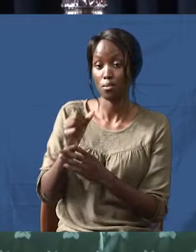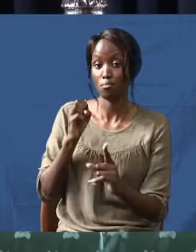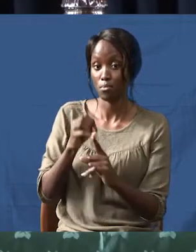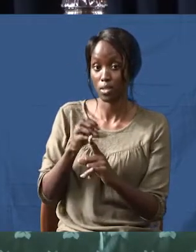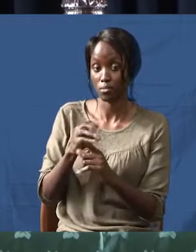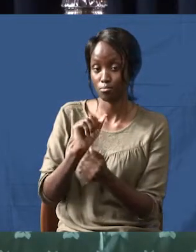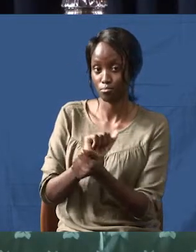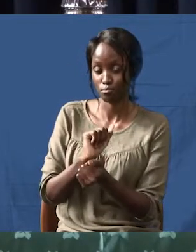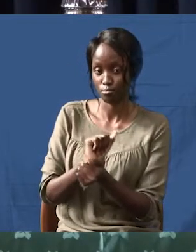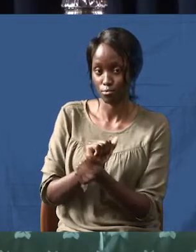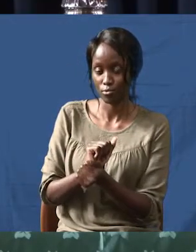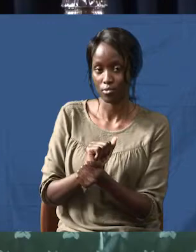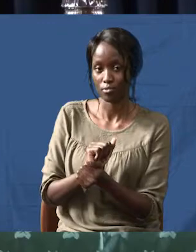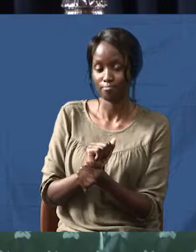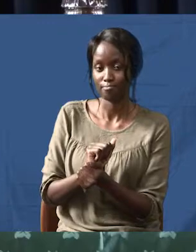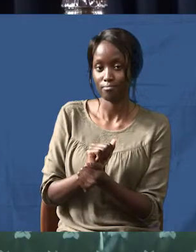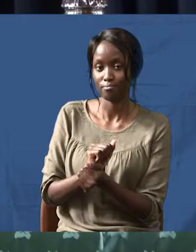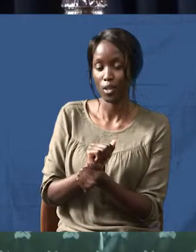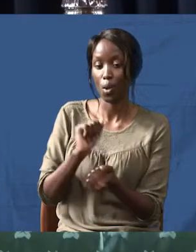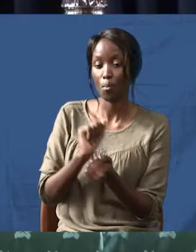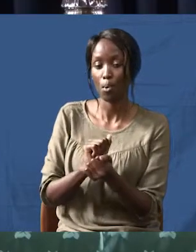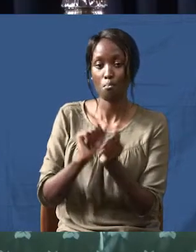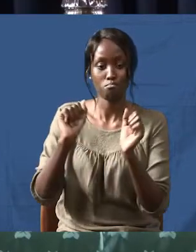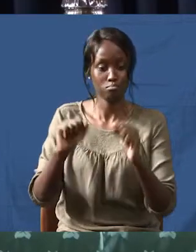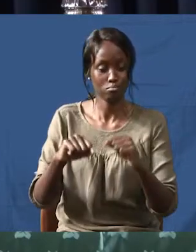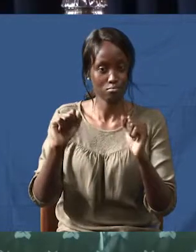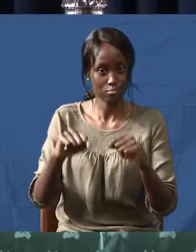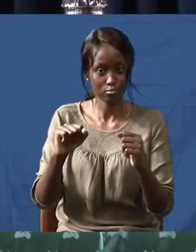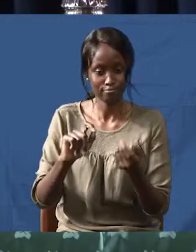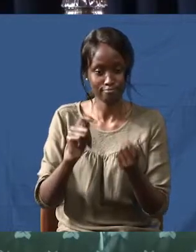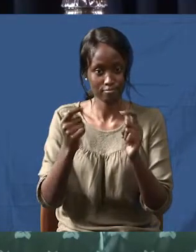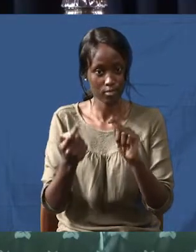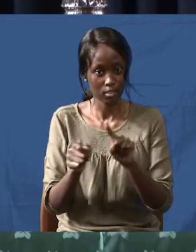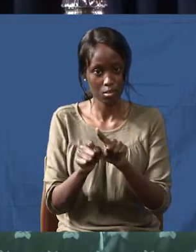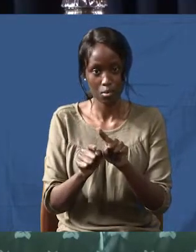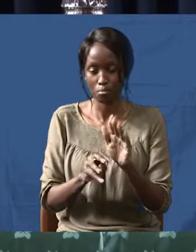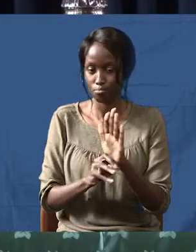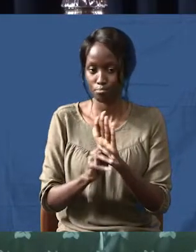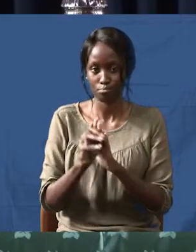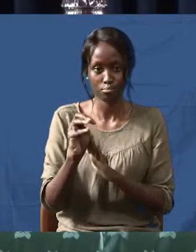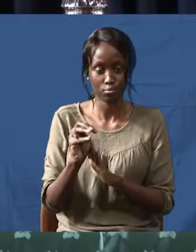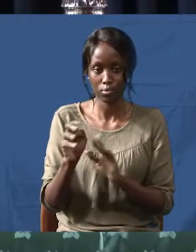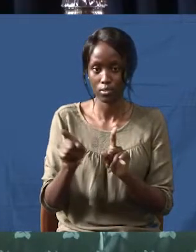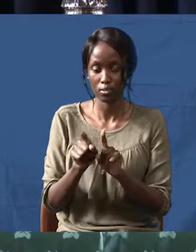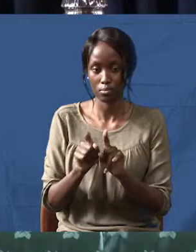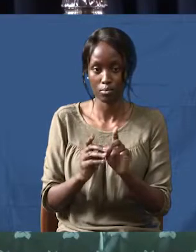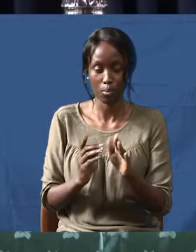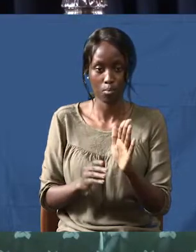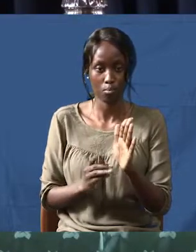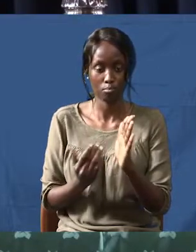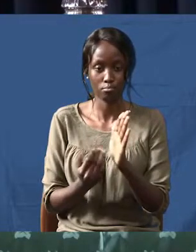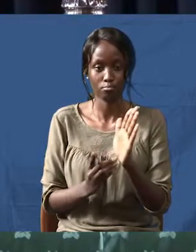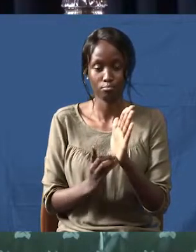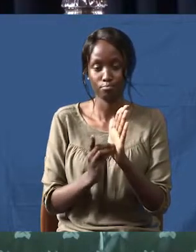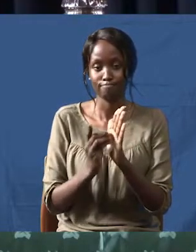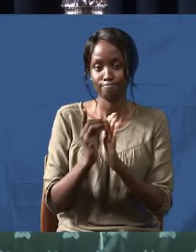new convert, who was then Saul, but now Paul, stayed with them and